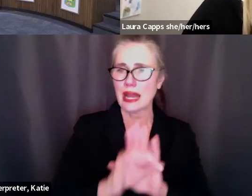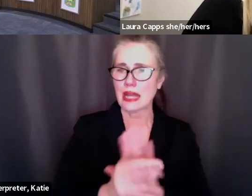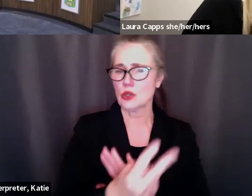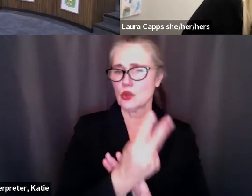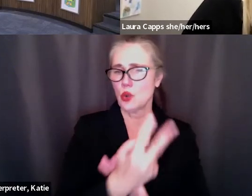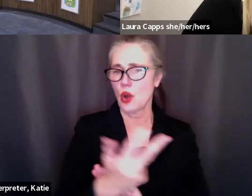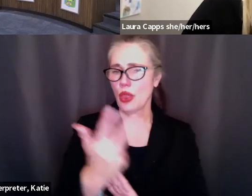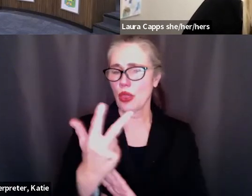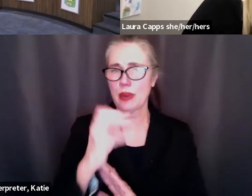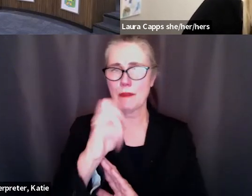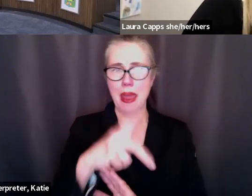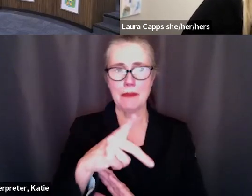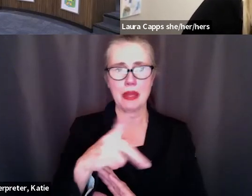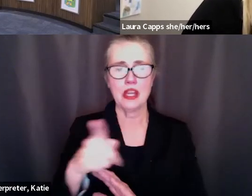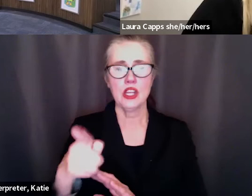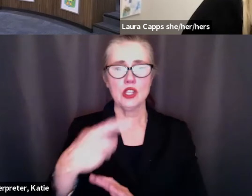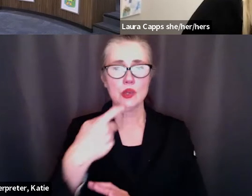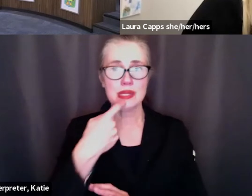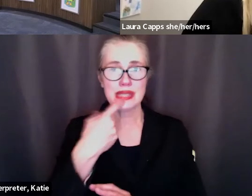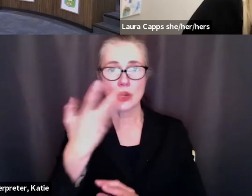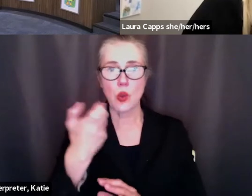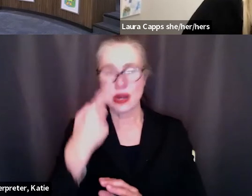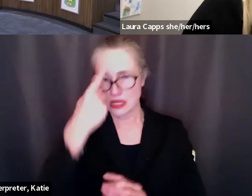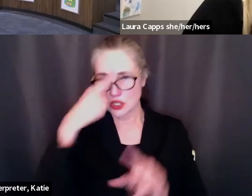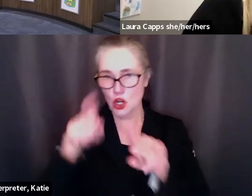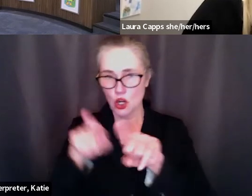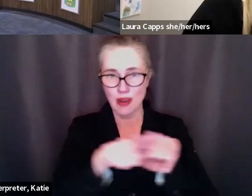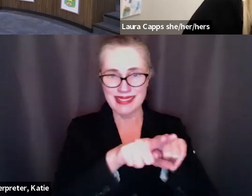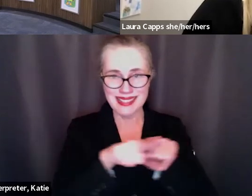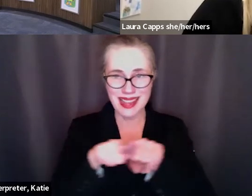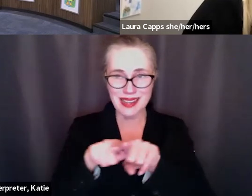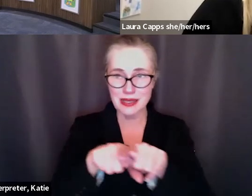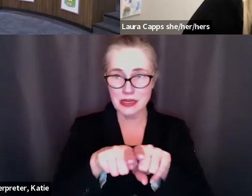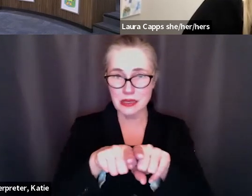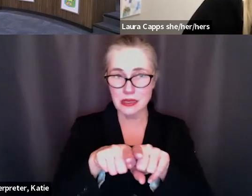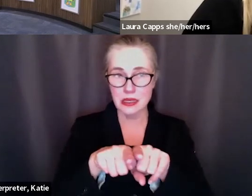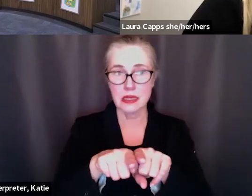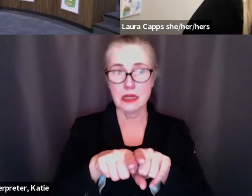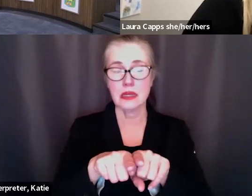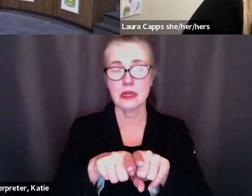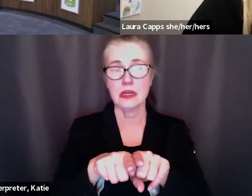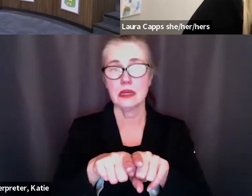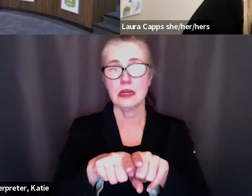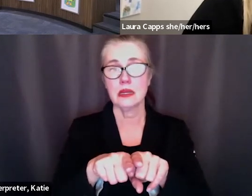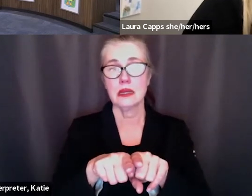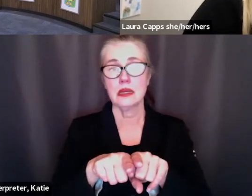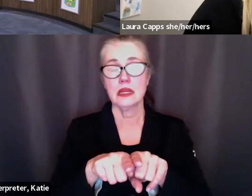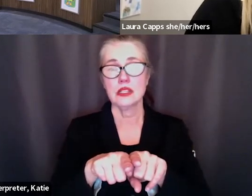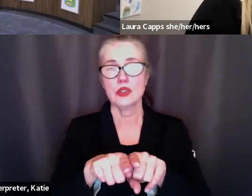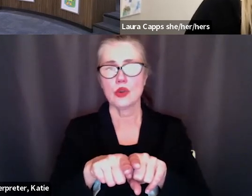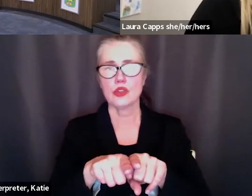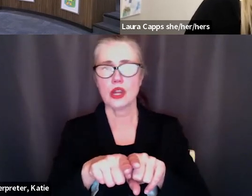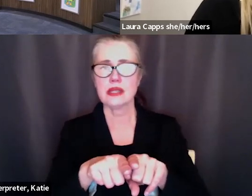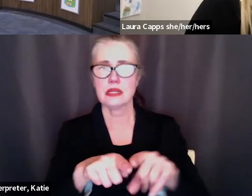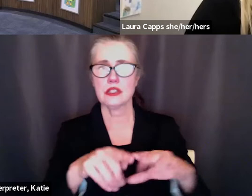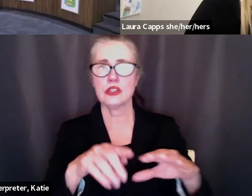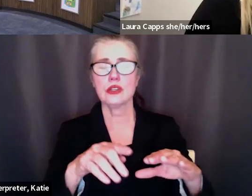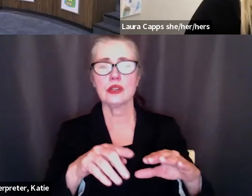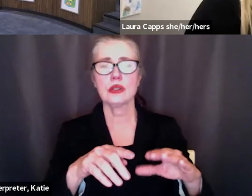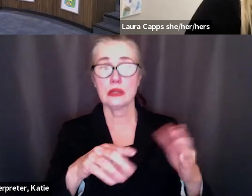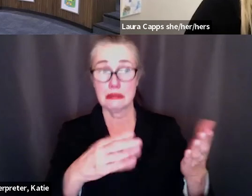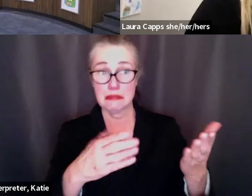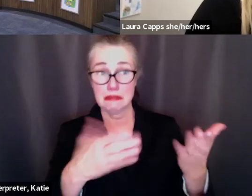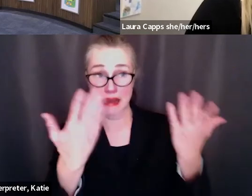the board you like to arrive at as a consensus and so i just want to remind that back to you guys as board members and go ahead and ask have you